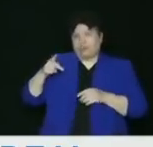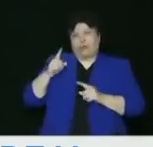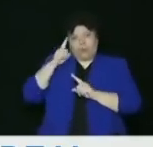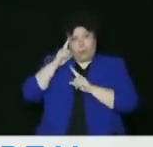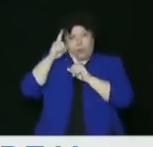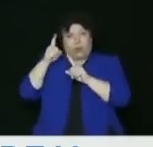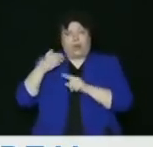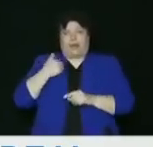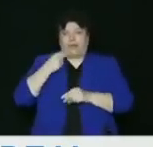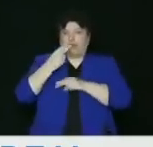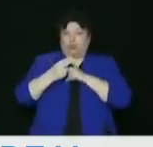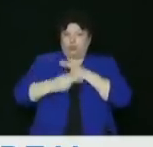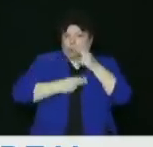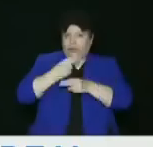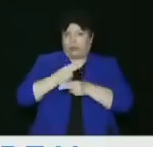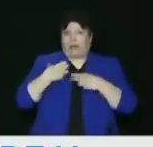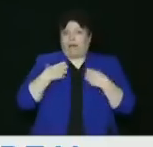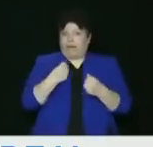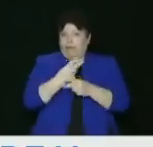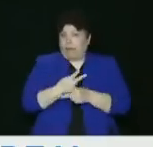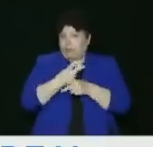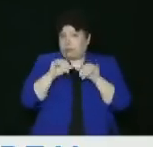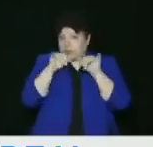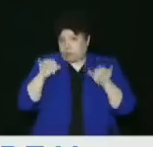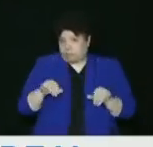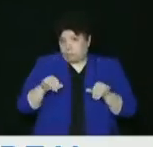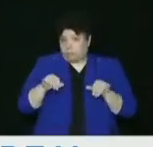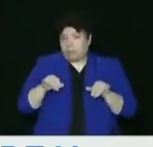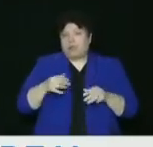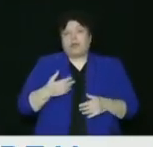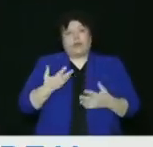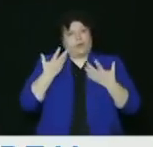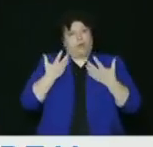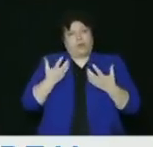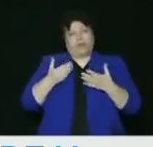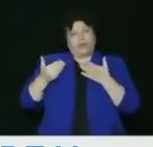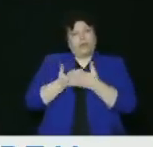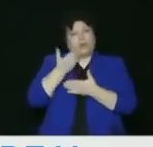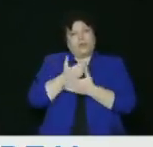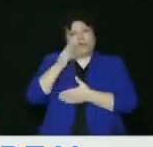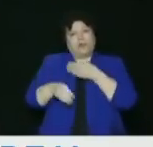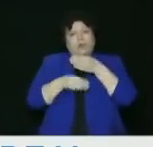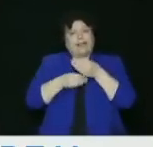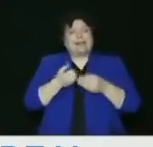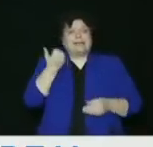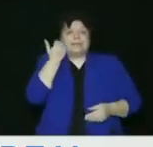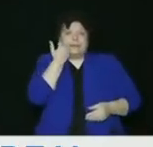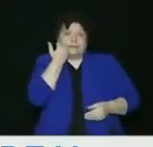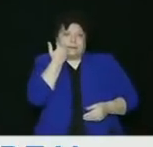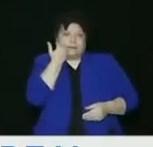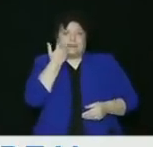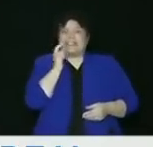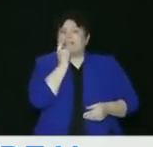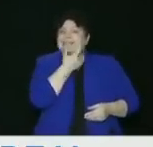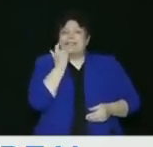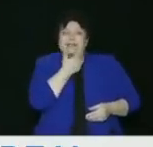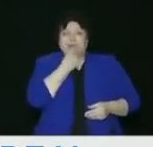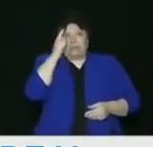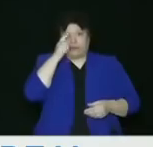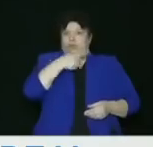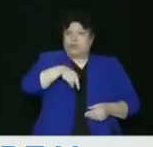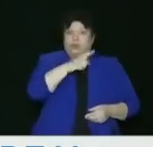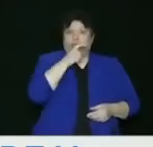system, but we also want to start a new dental care regime for low-income